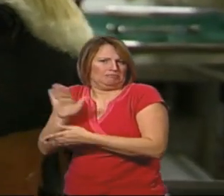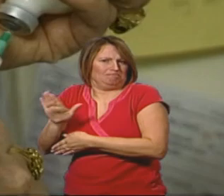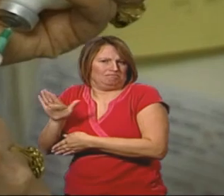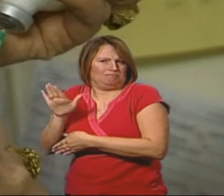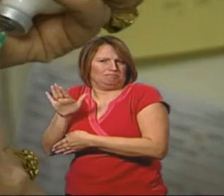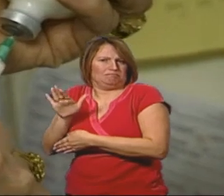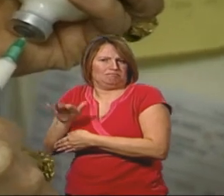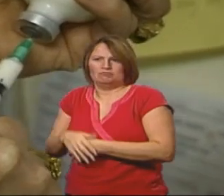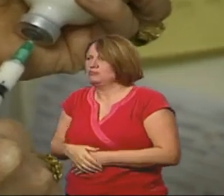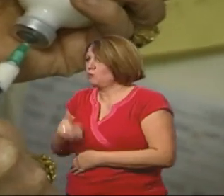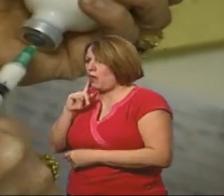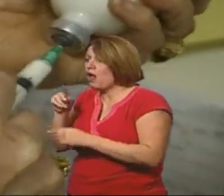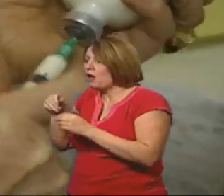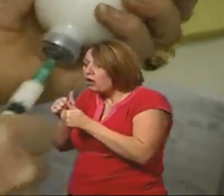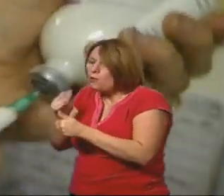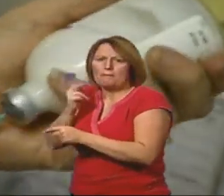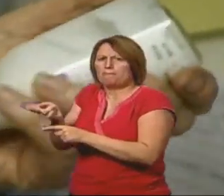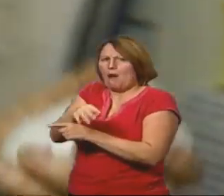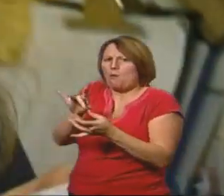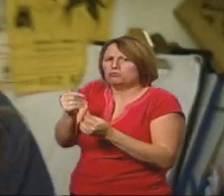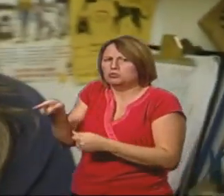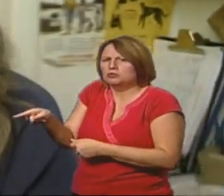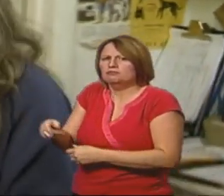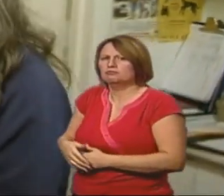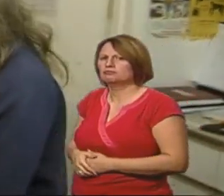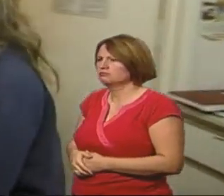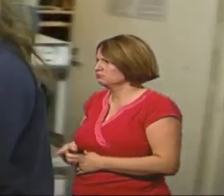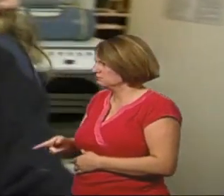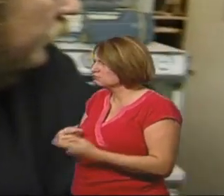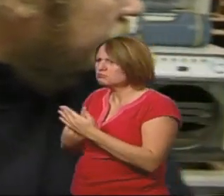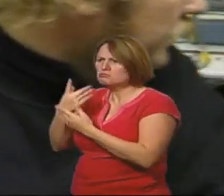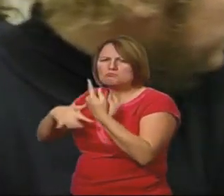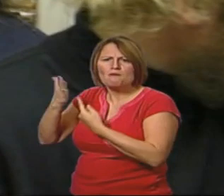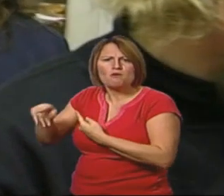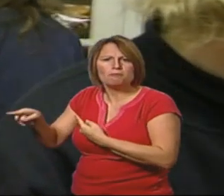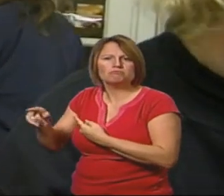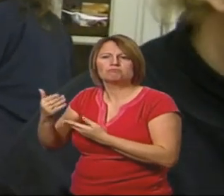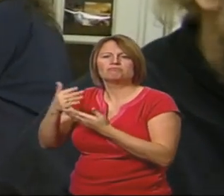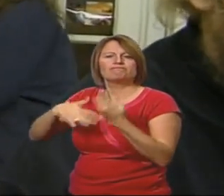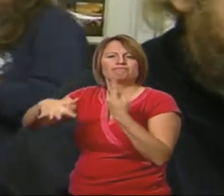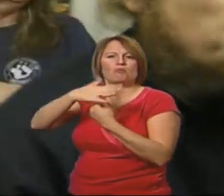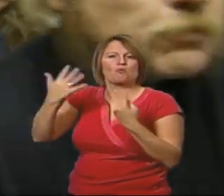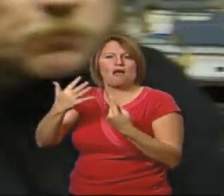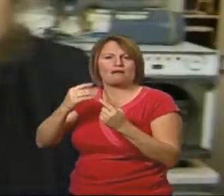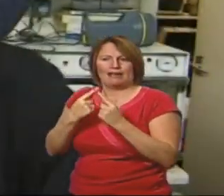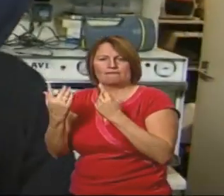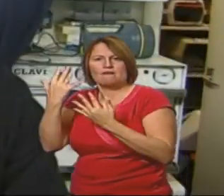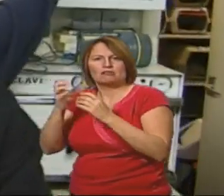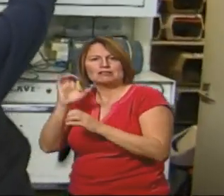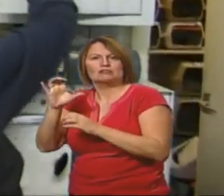missus. Where did he come from? The reservoir next to the fire station. Fetch him. Fetch him.